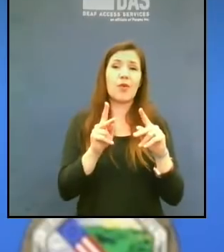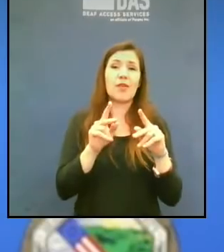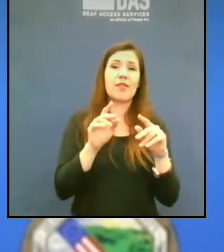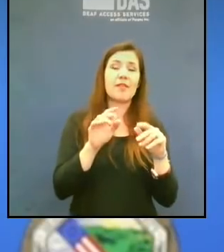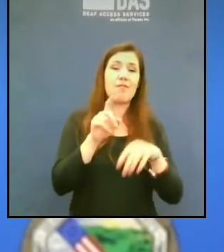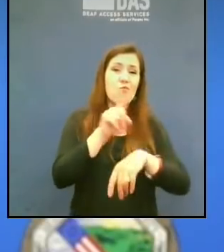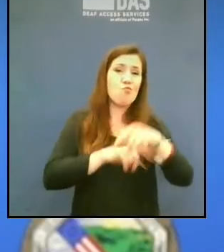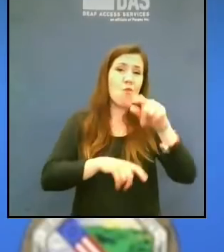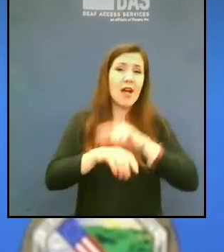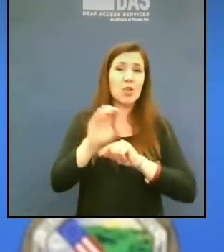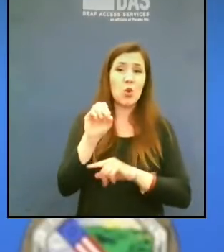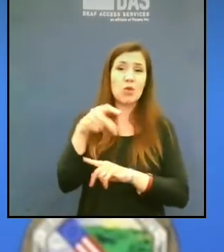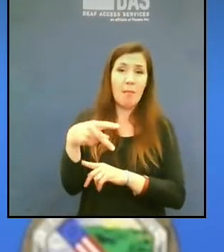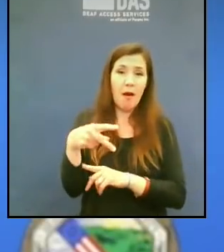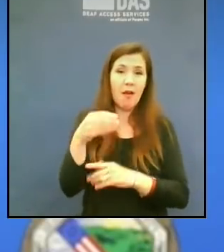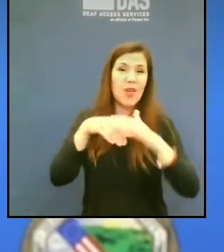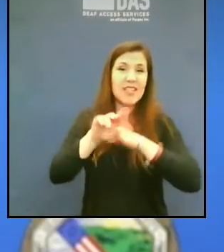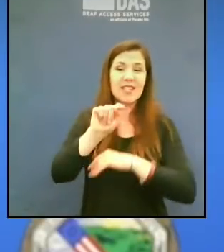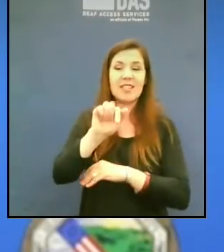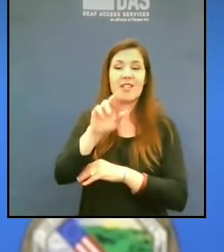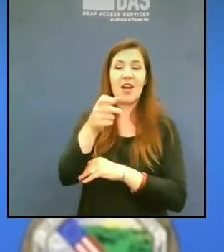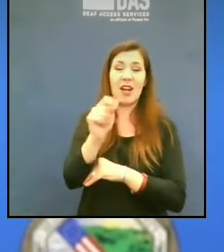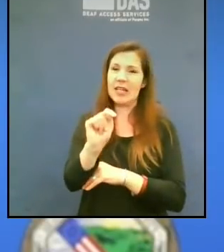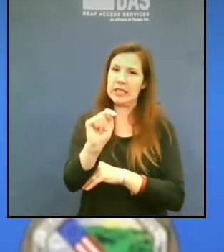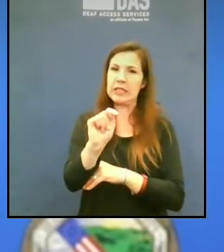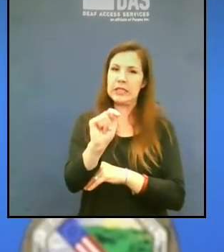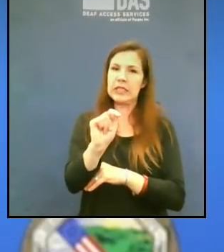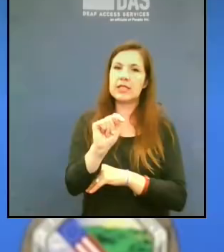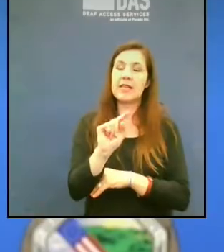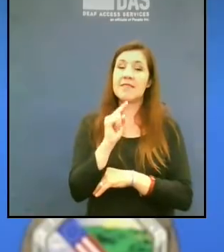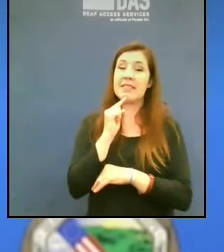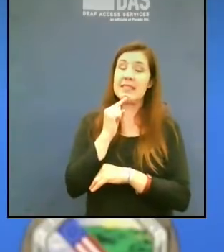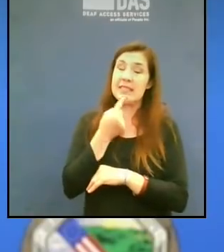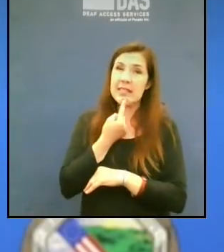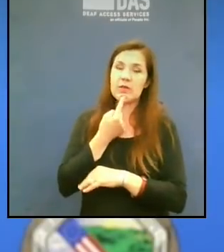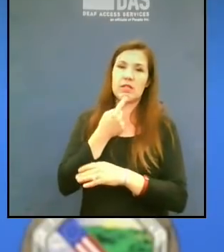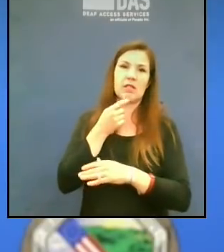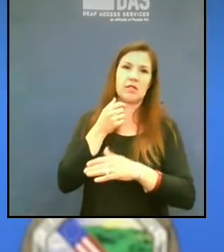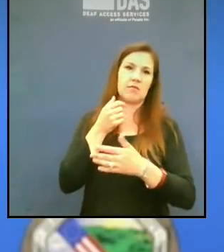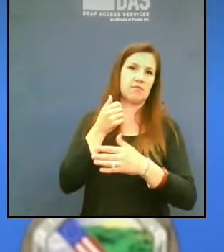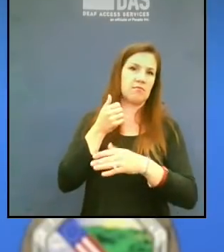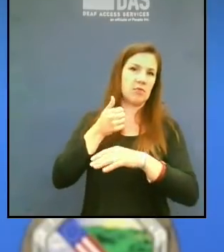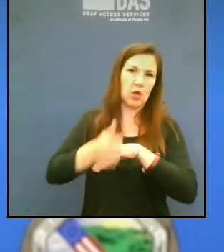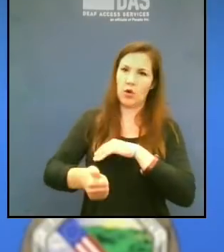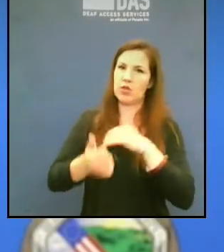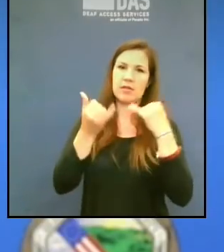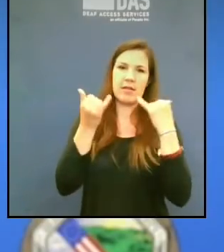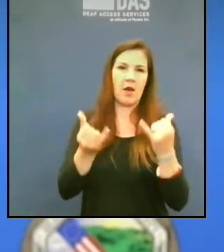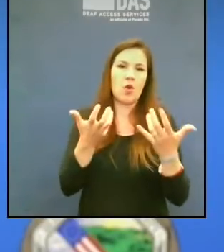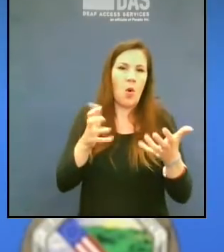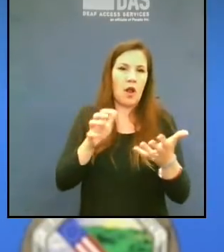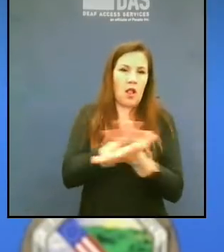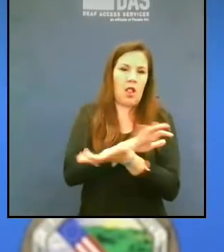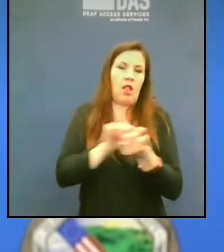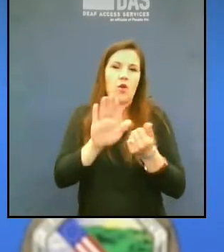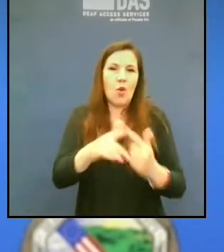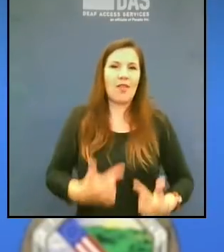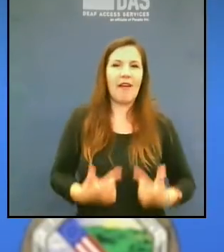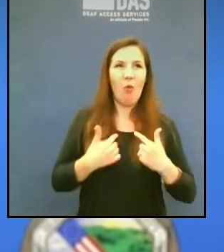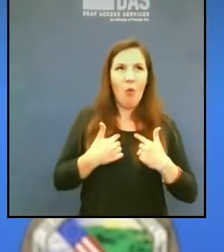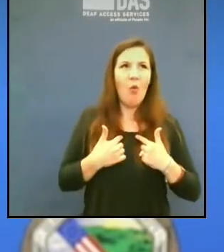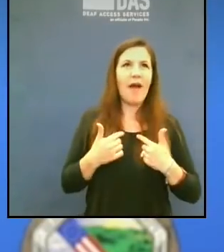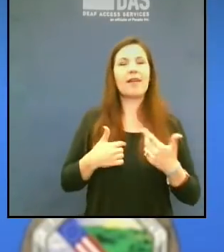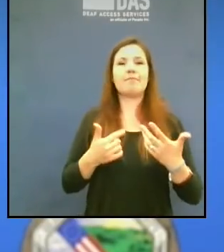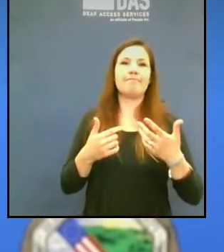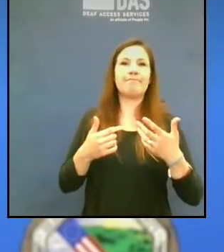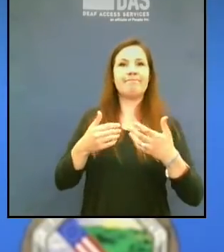Park. They're now facing significant charges, and you don't want to ruin your life just because you think you can break a window and maybe get a